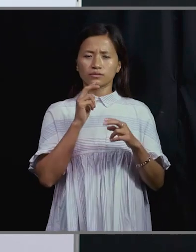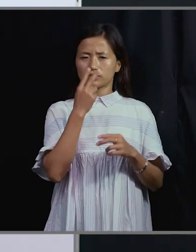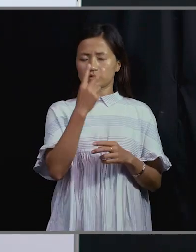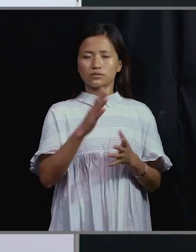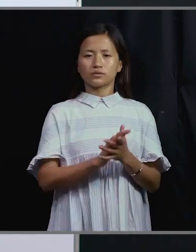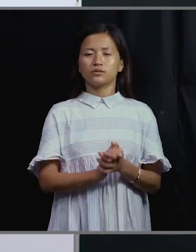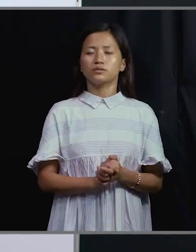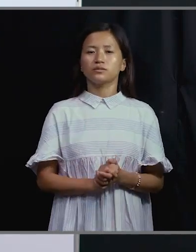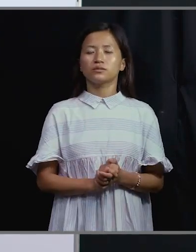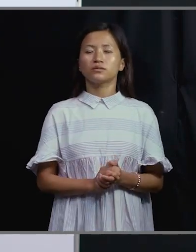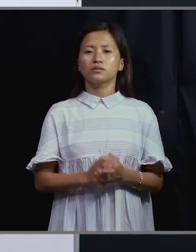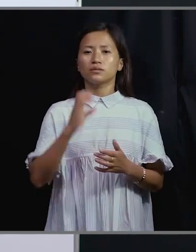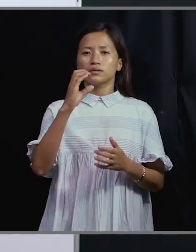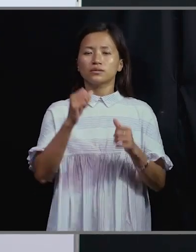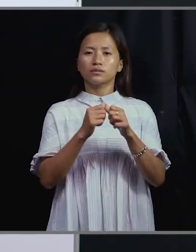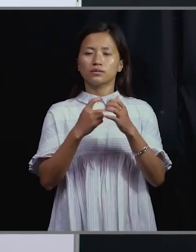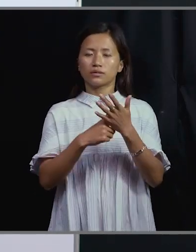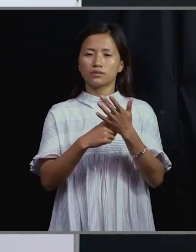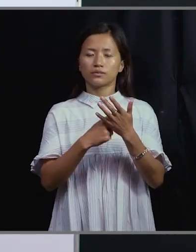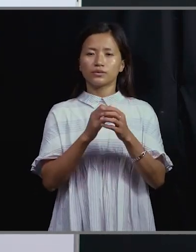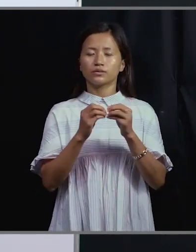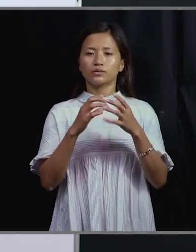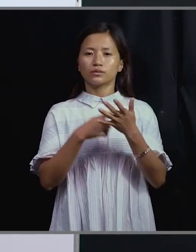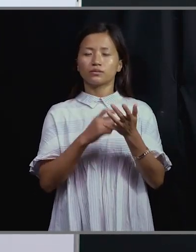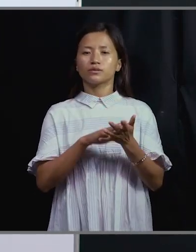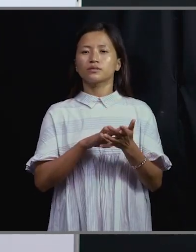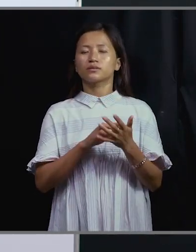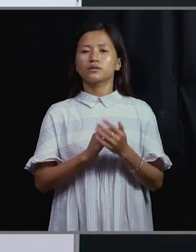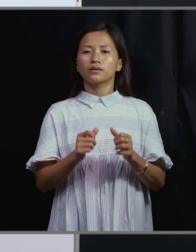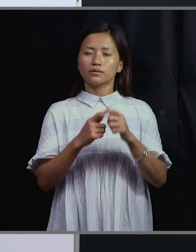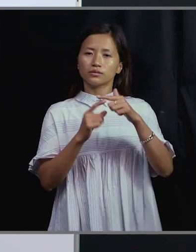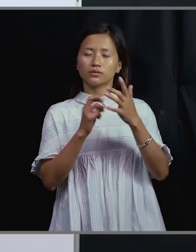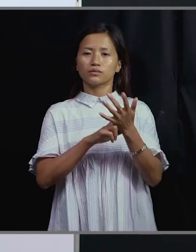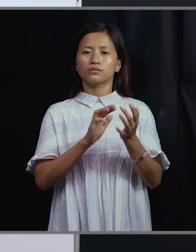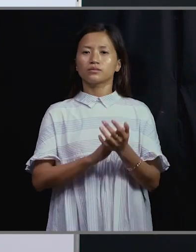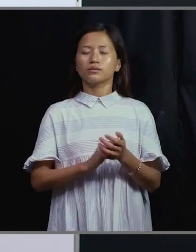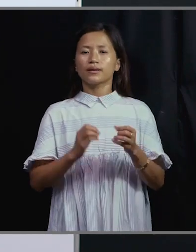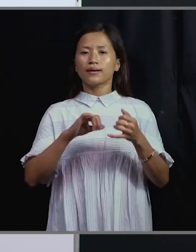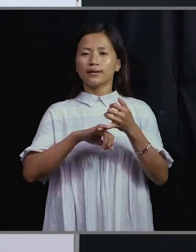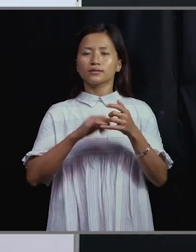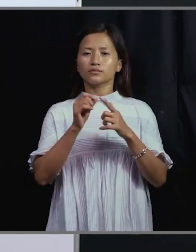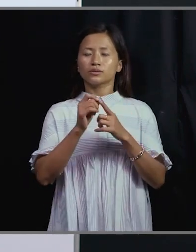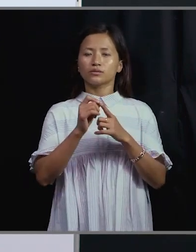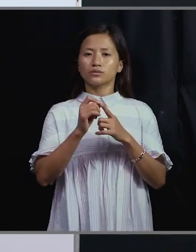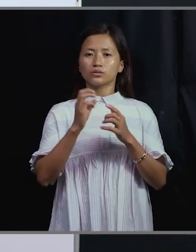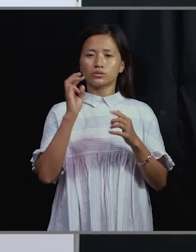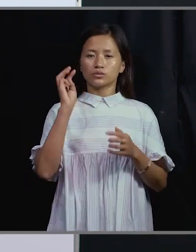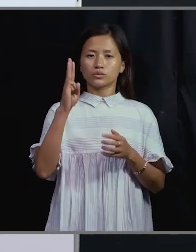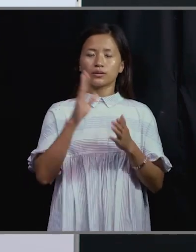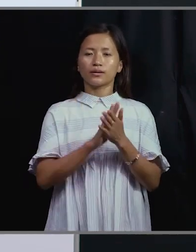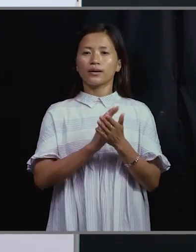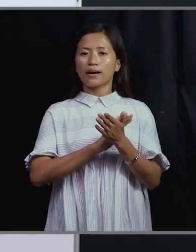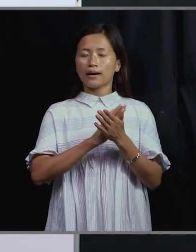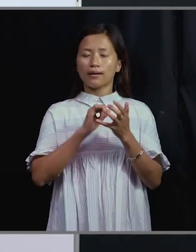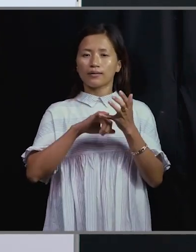see the carbon atom in this haloalkane, this carbon atom will be sp3 hybridized.